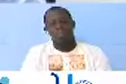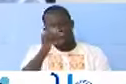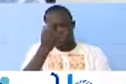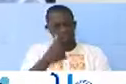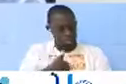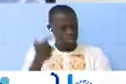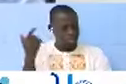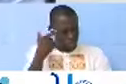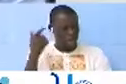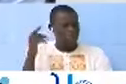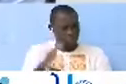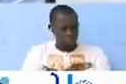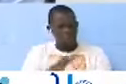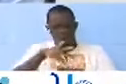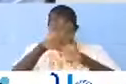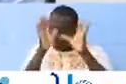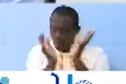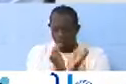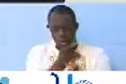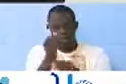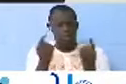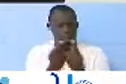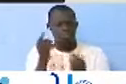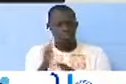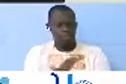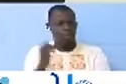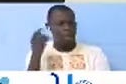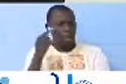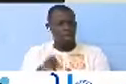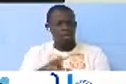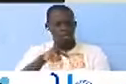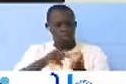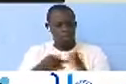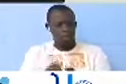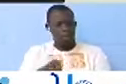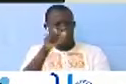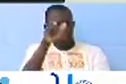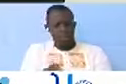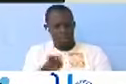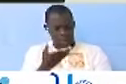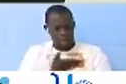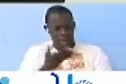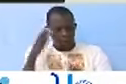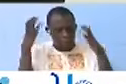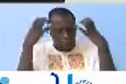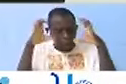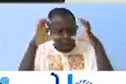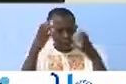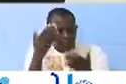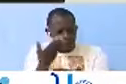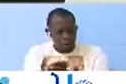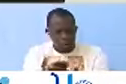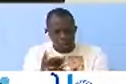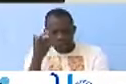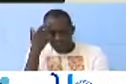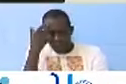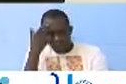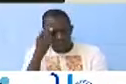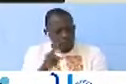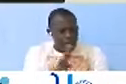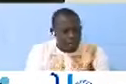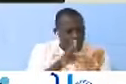Yes, I used to hear all those things. So people would have personal problems which they would report to the NIA, and the NIA would be used